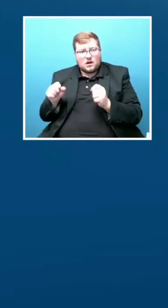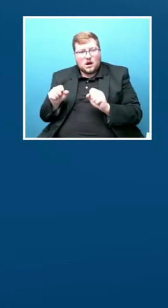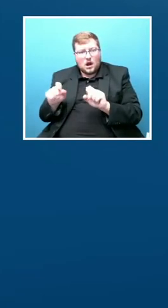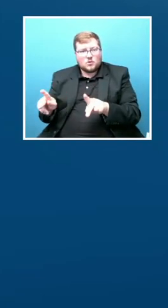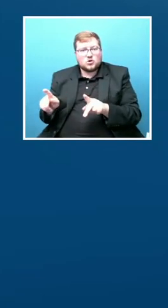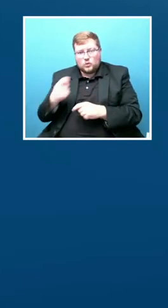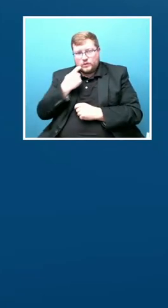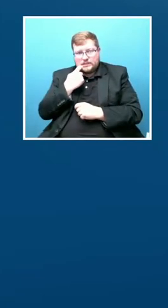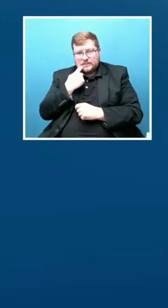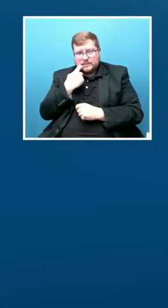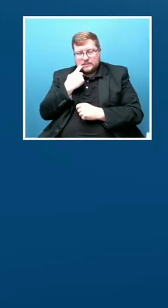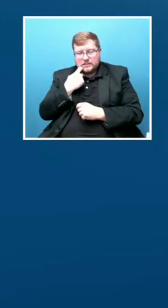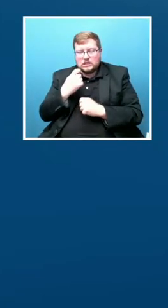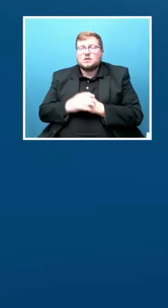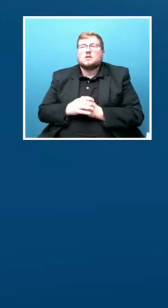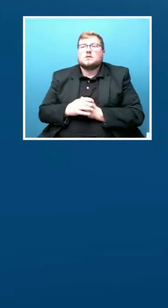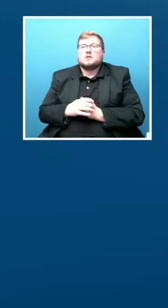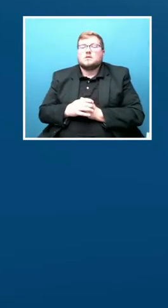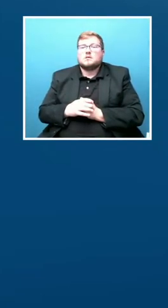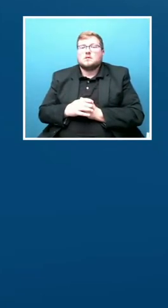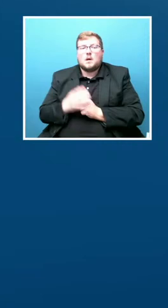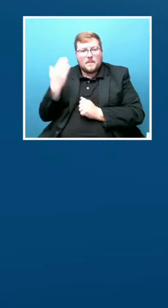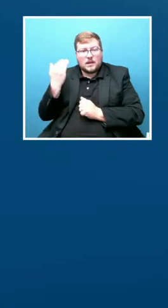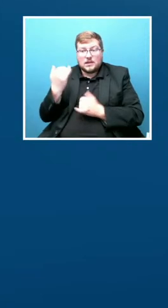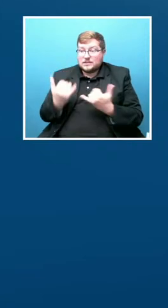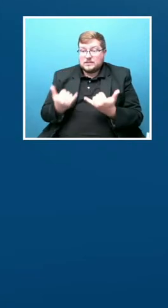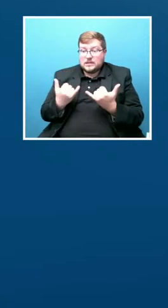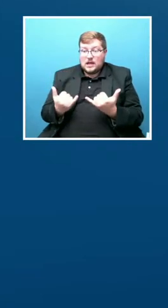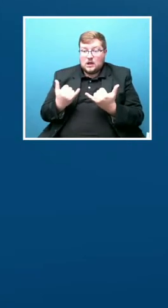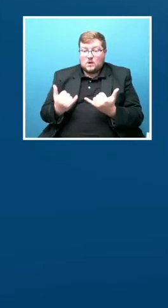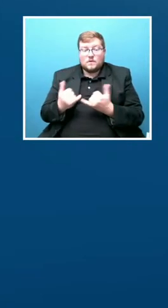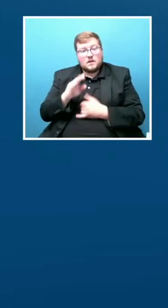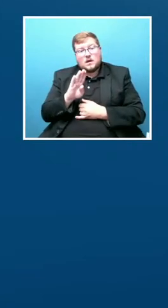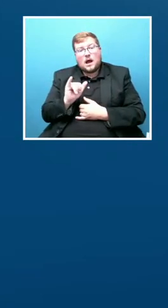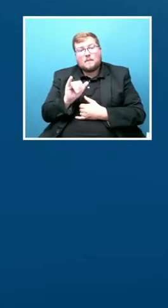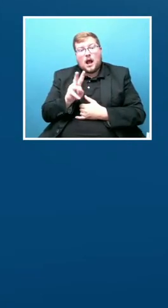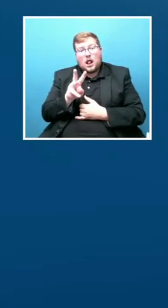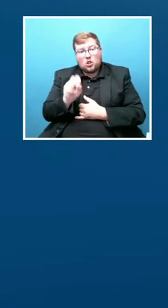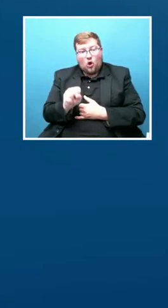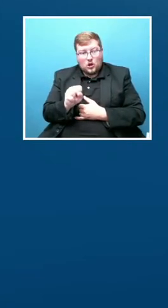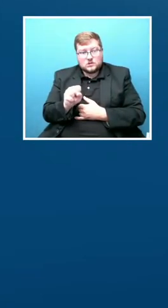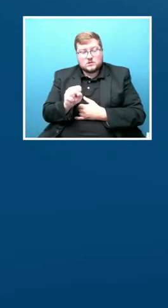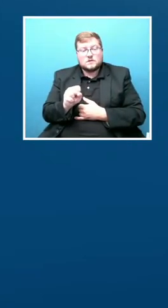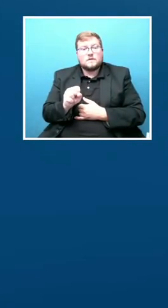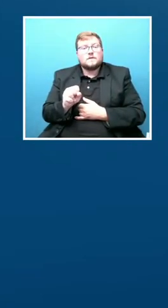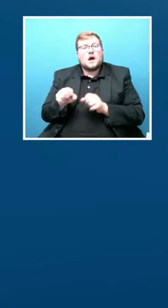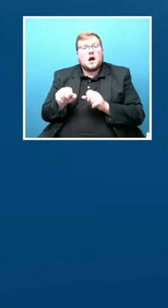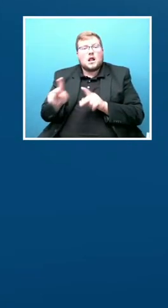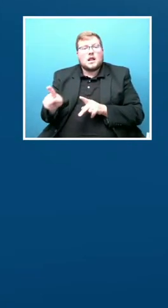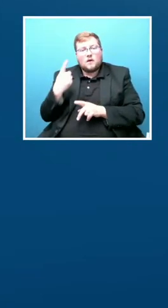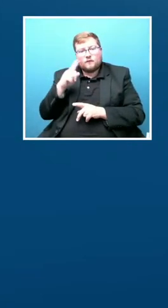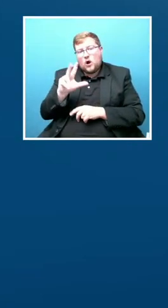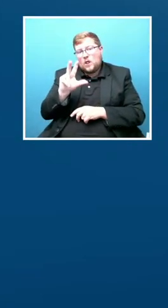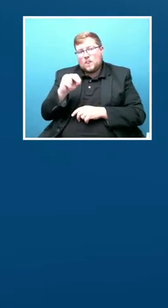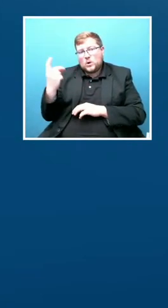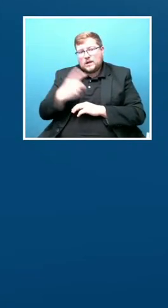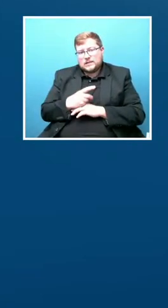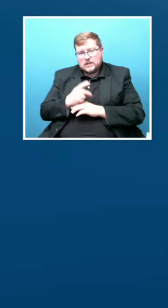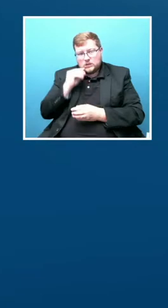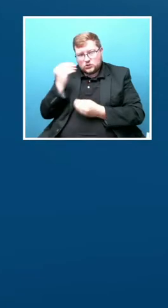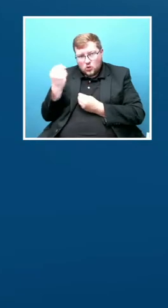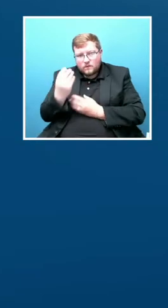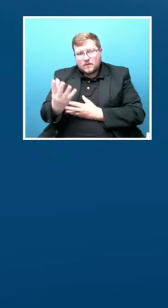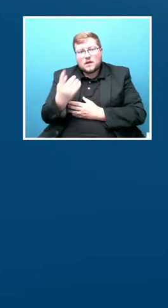recently, because now the bylaws allow for 30 days notice of